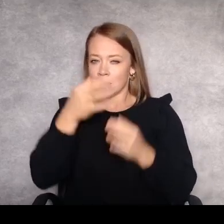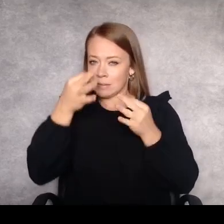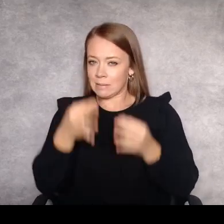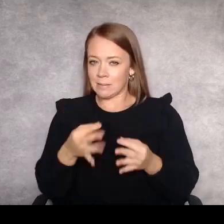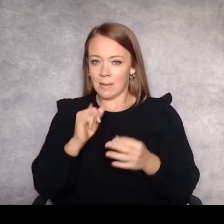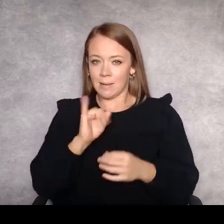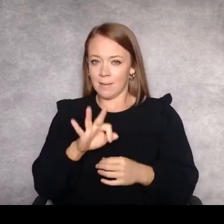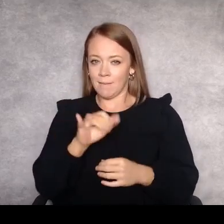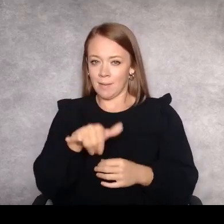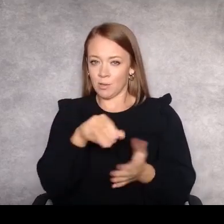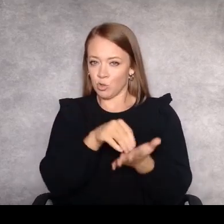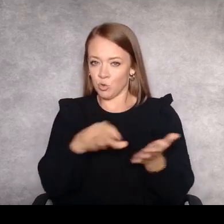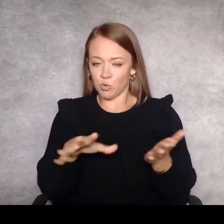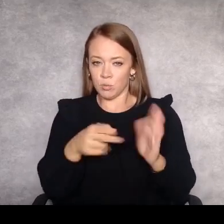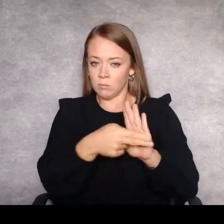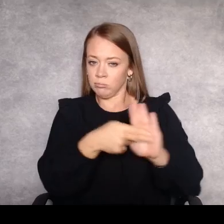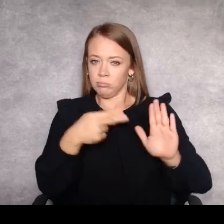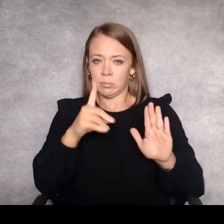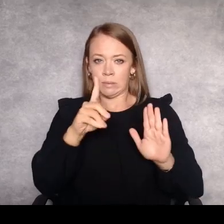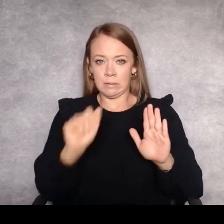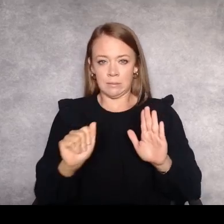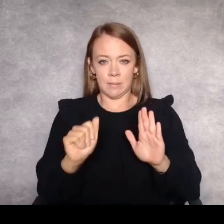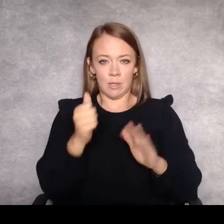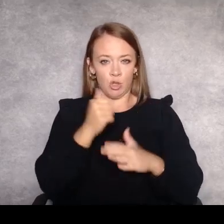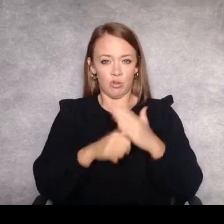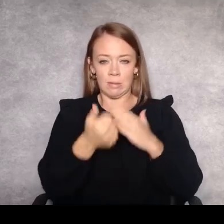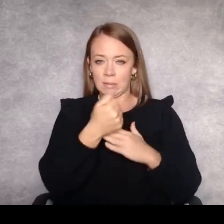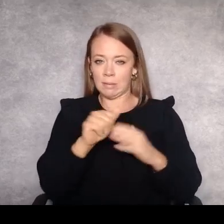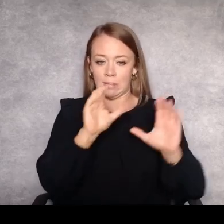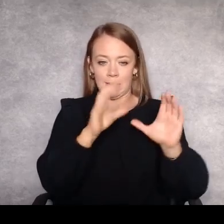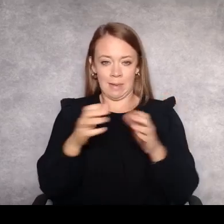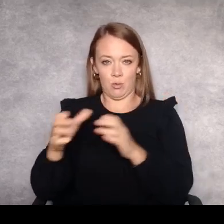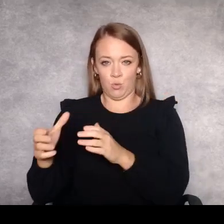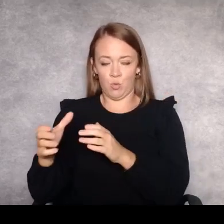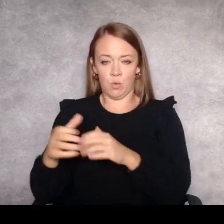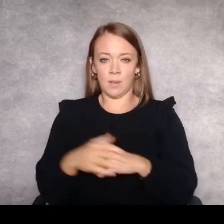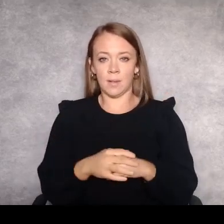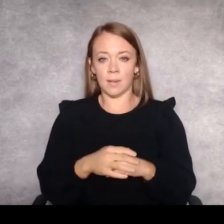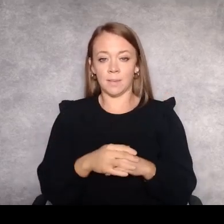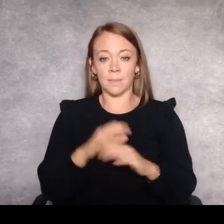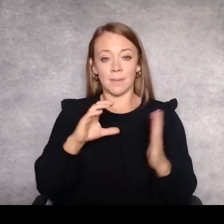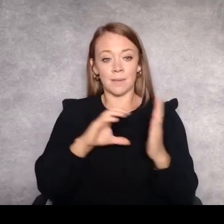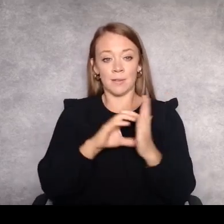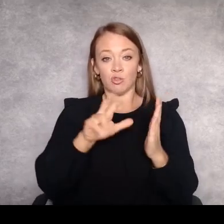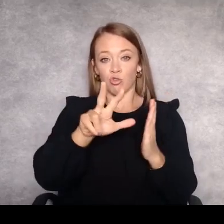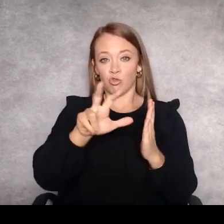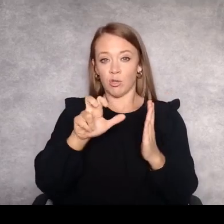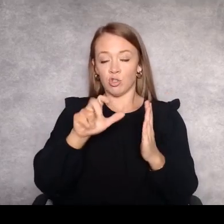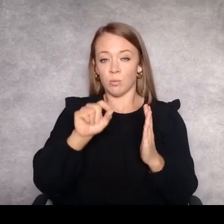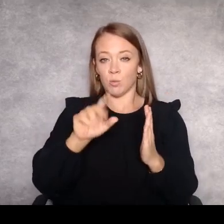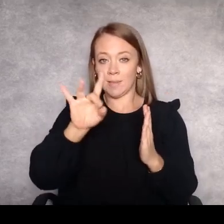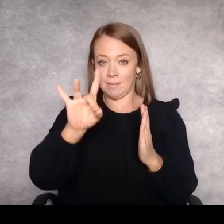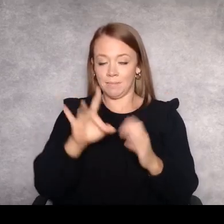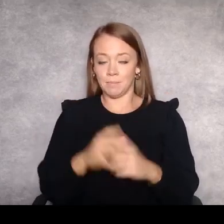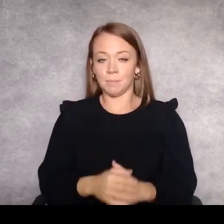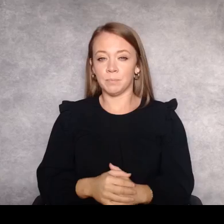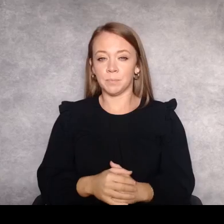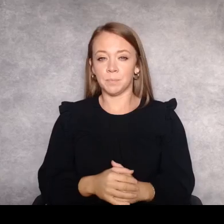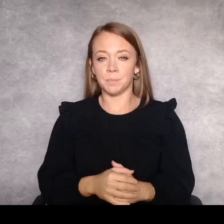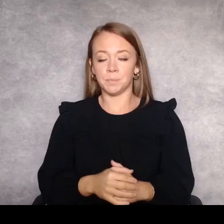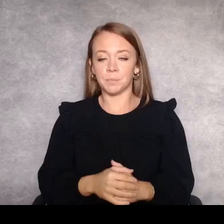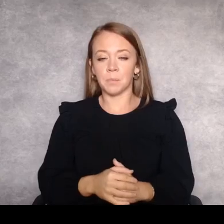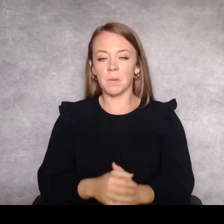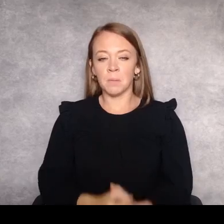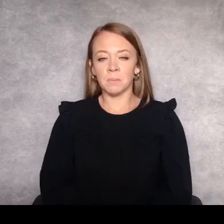for determining a child to be a child with a disability under any of the disability categories in Section